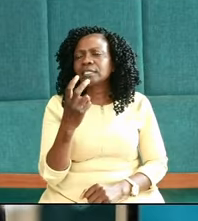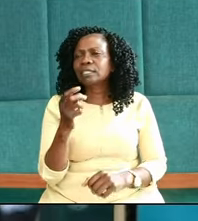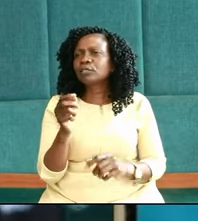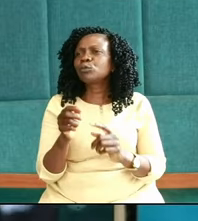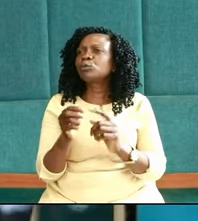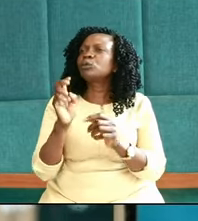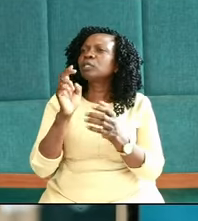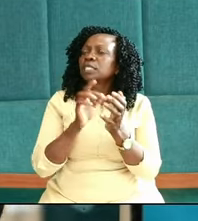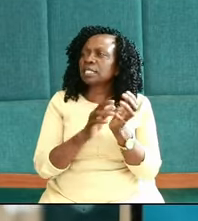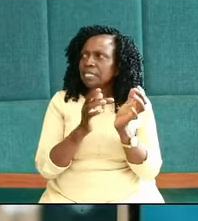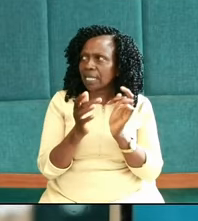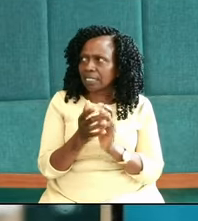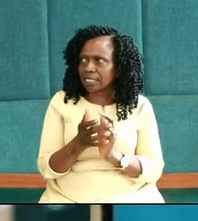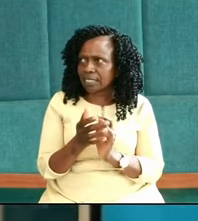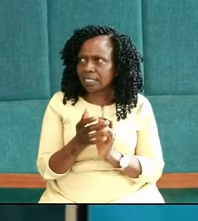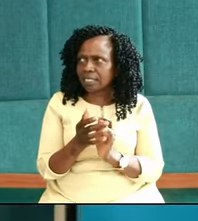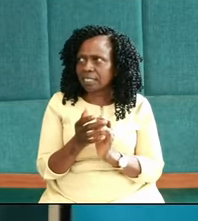Jesus,